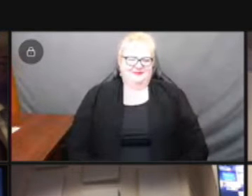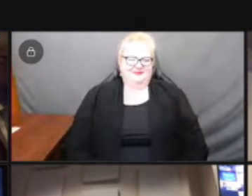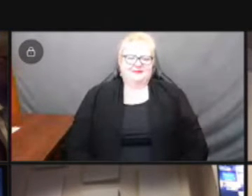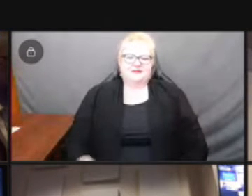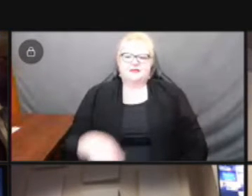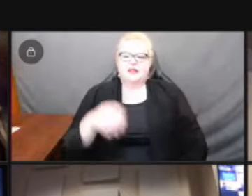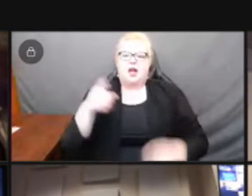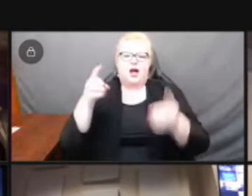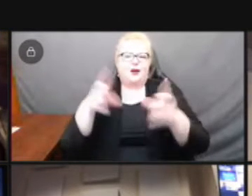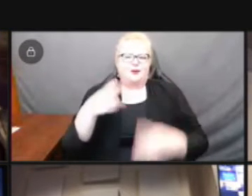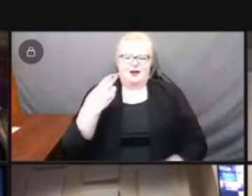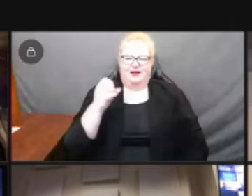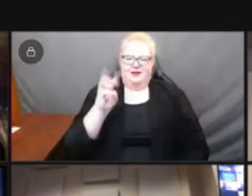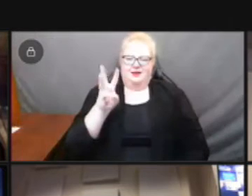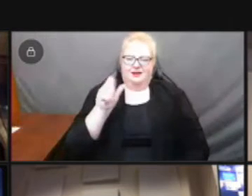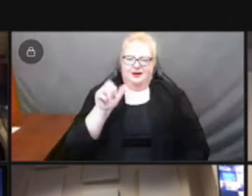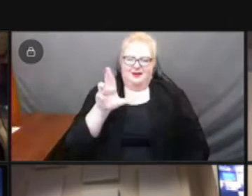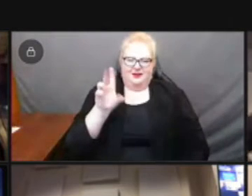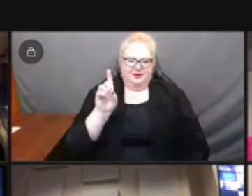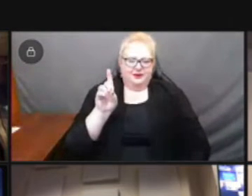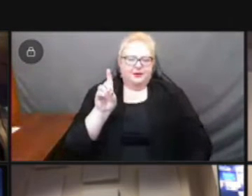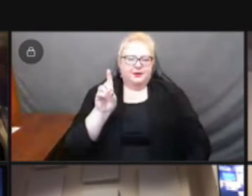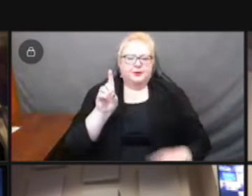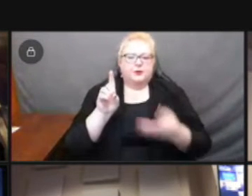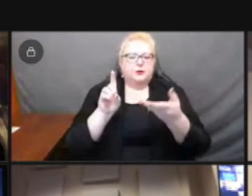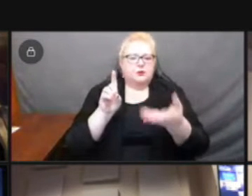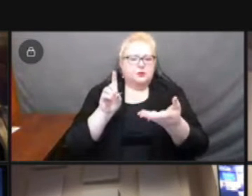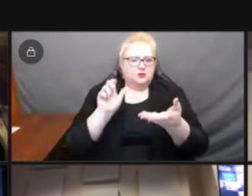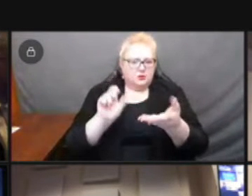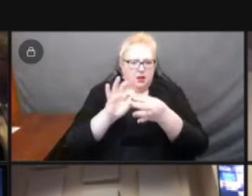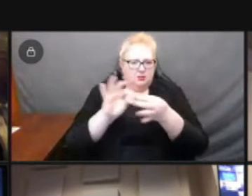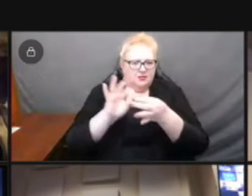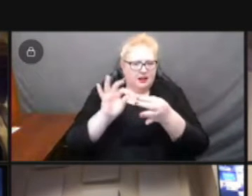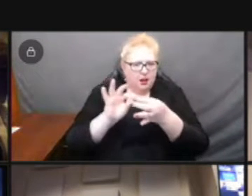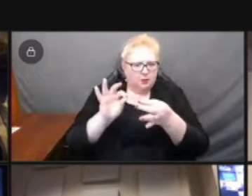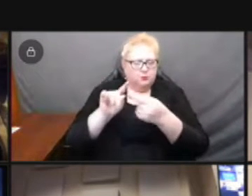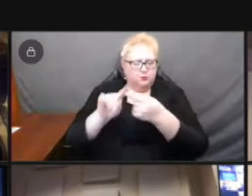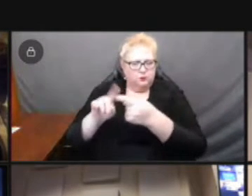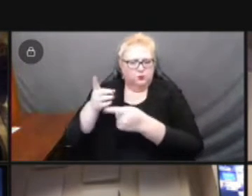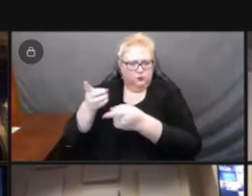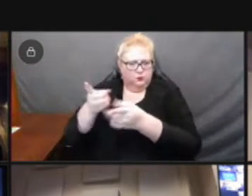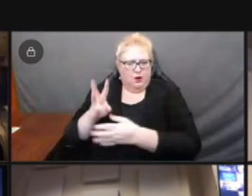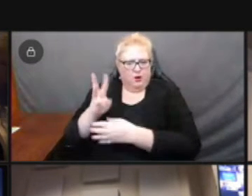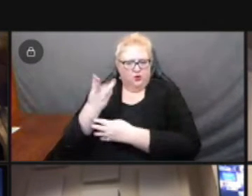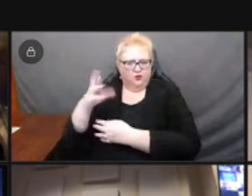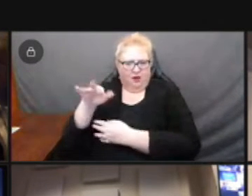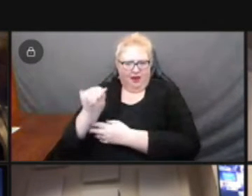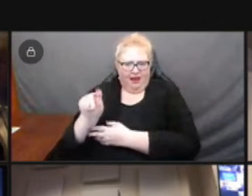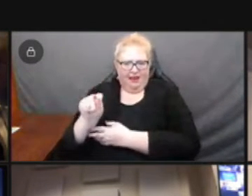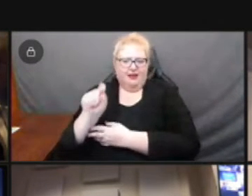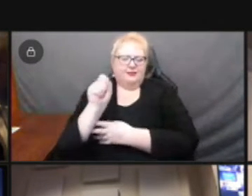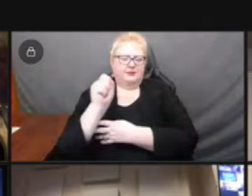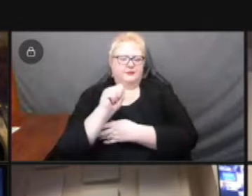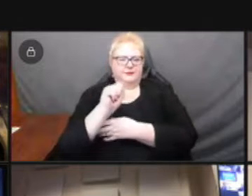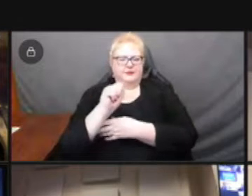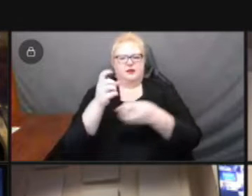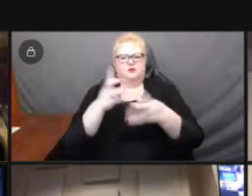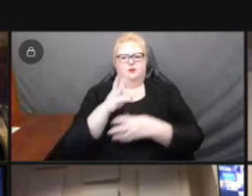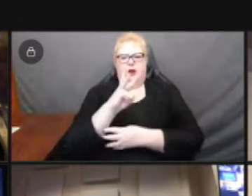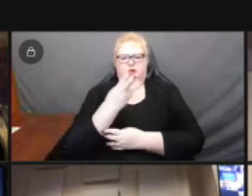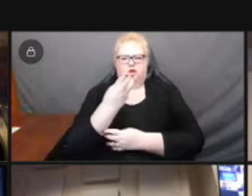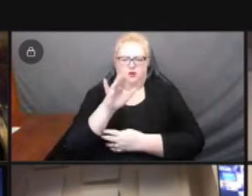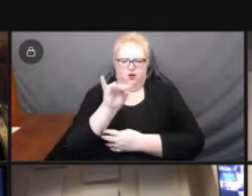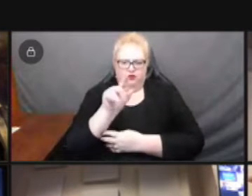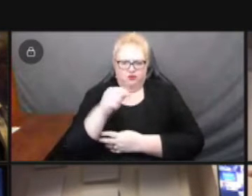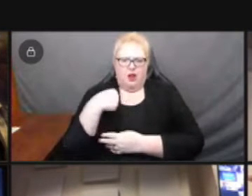Director Howard, if you will address Director Wright's comments. Yes, sir. Director Wright, we did do